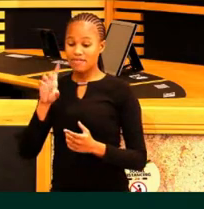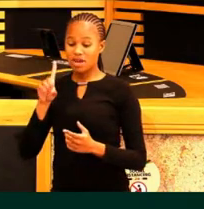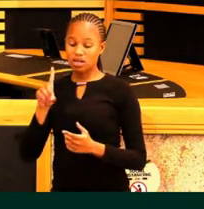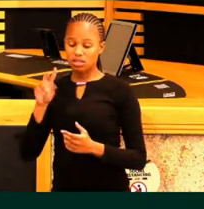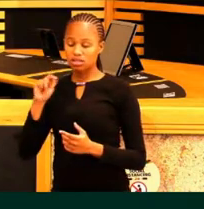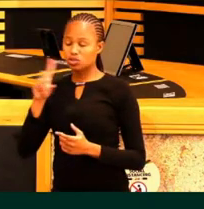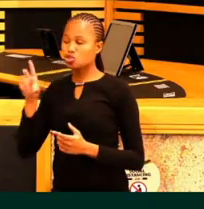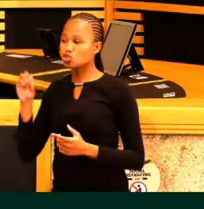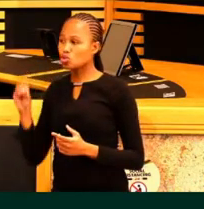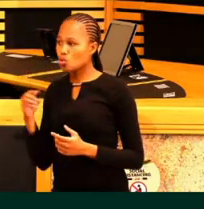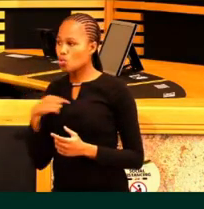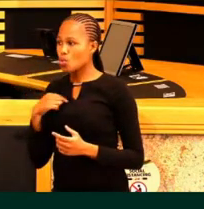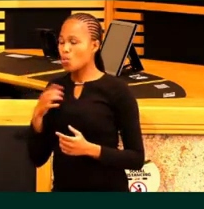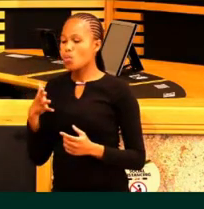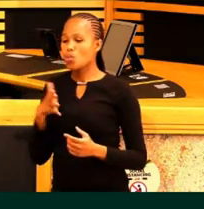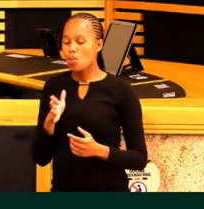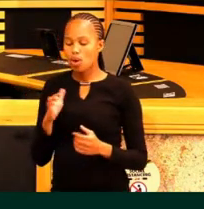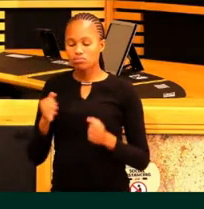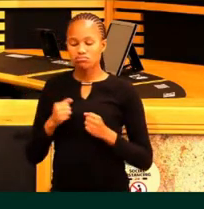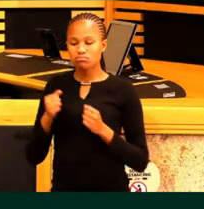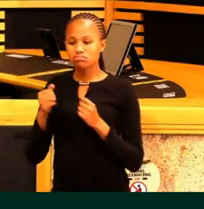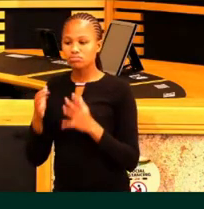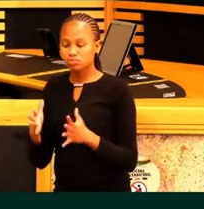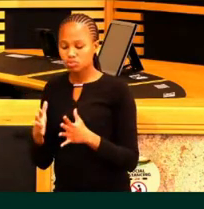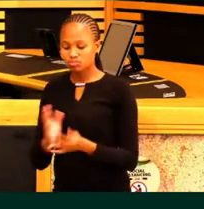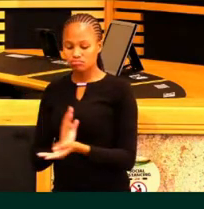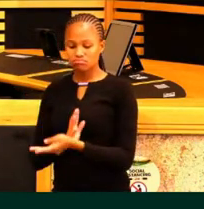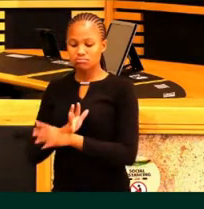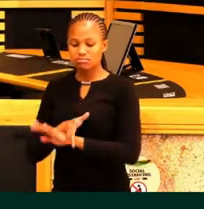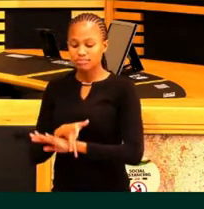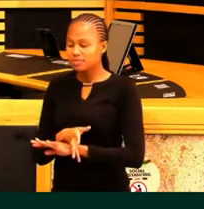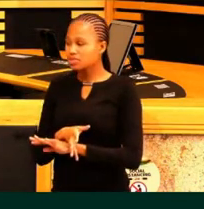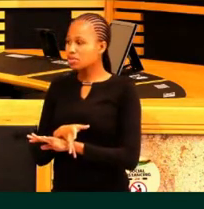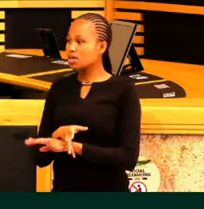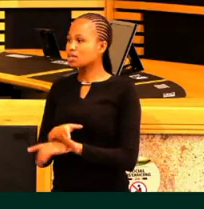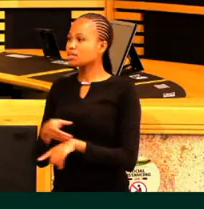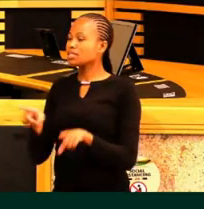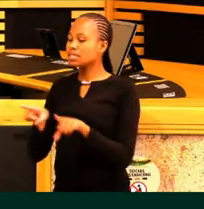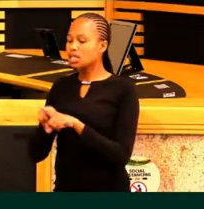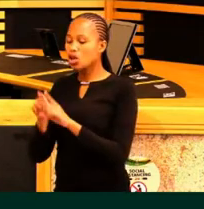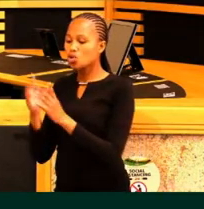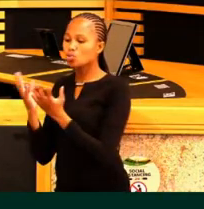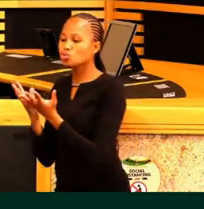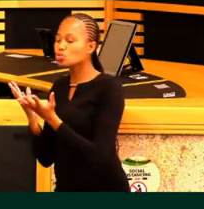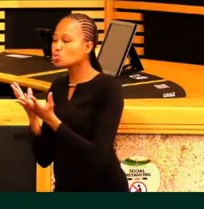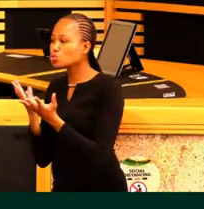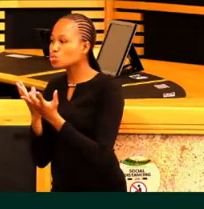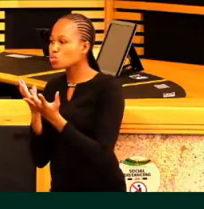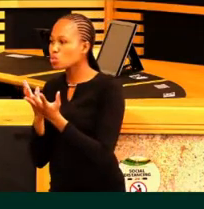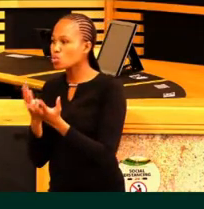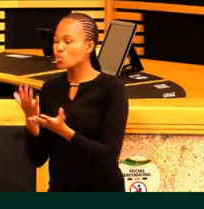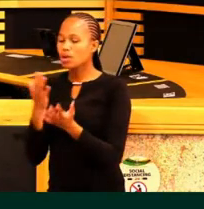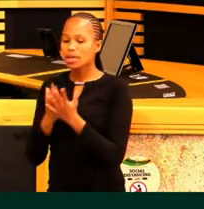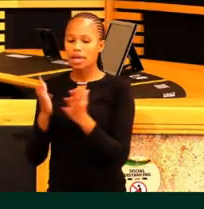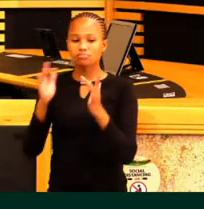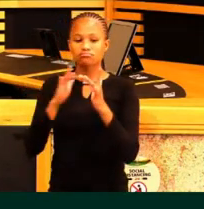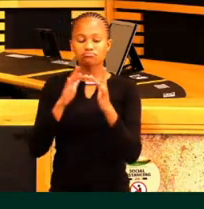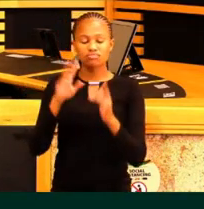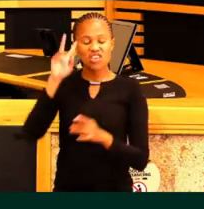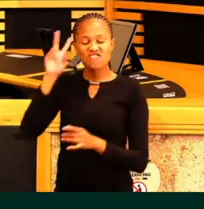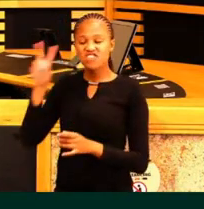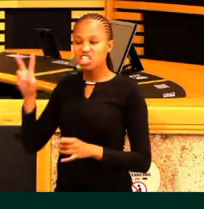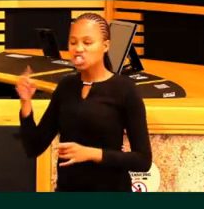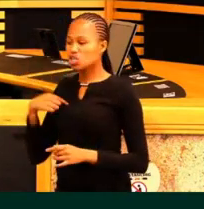let's introduce internal agriculture as early as a high school so that it would link necessarily with the vision that we are